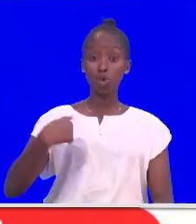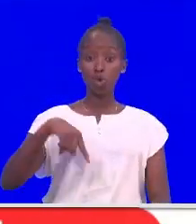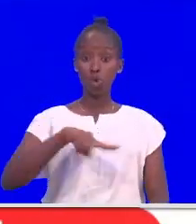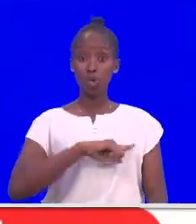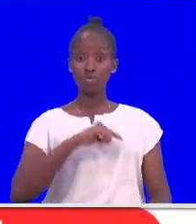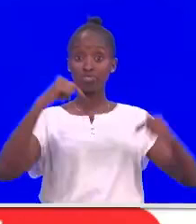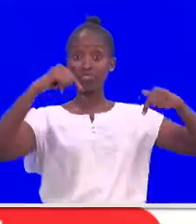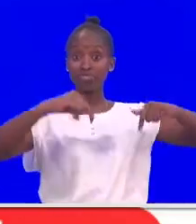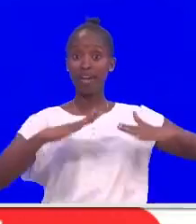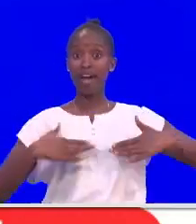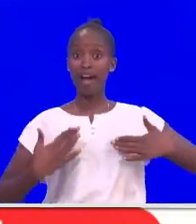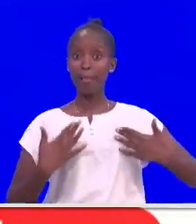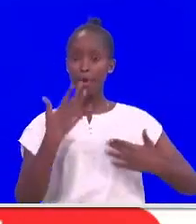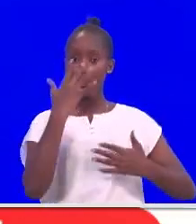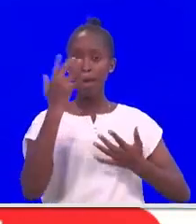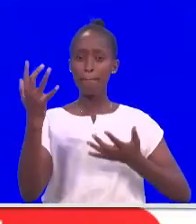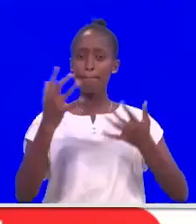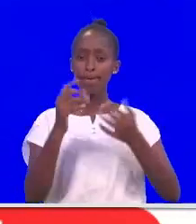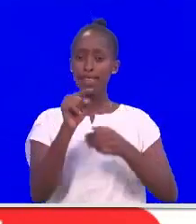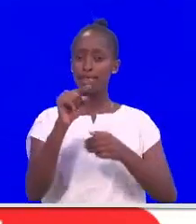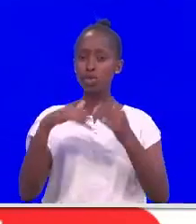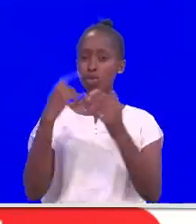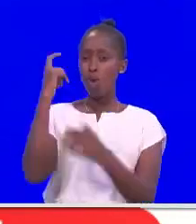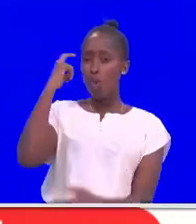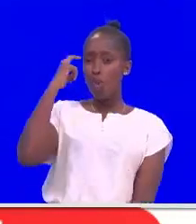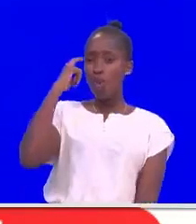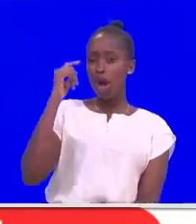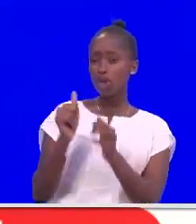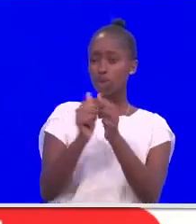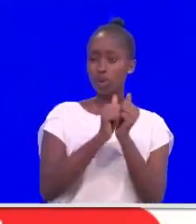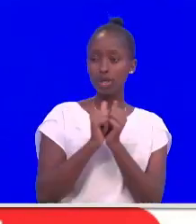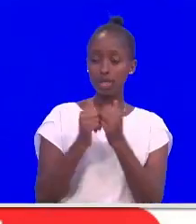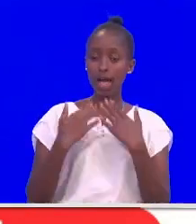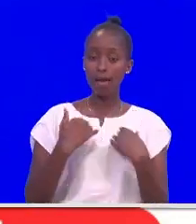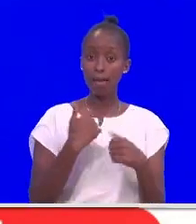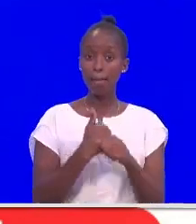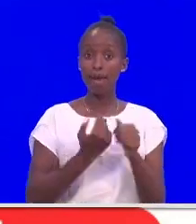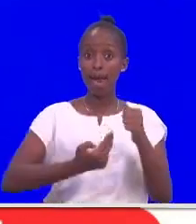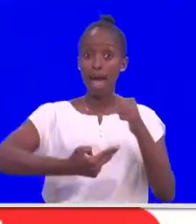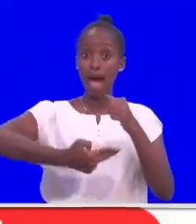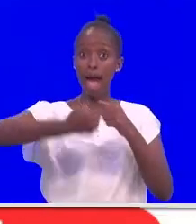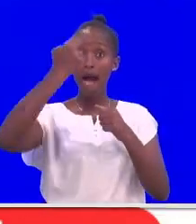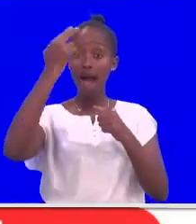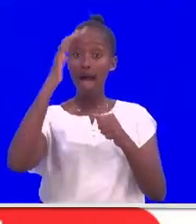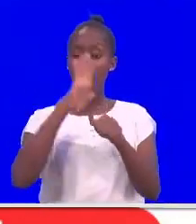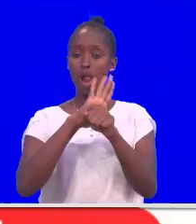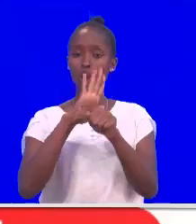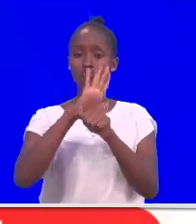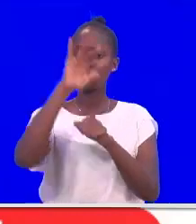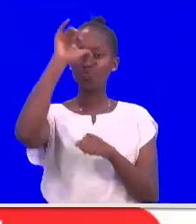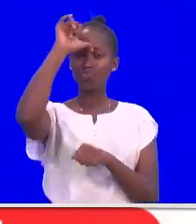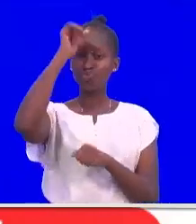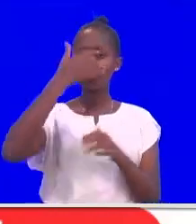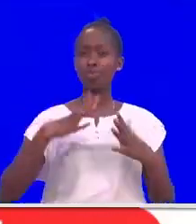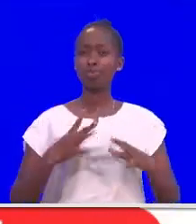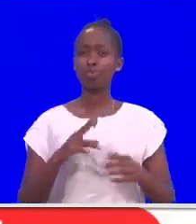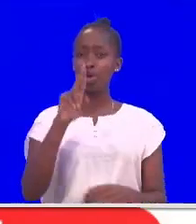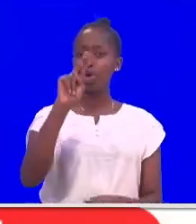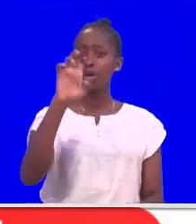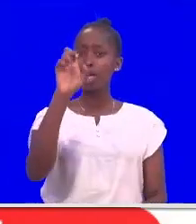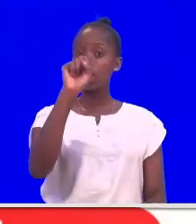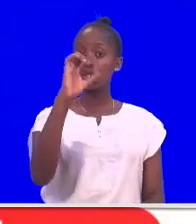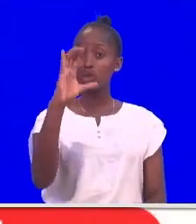these minds together. We have been able to hold very high profile delegation from the Ministry of Education, UNESCO and